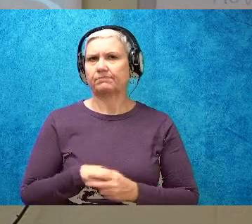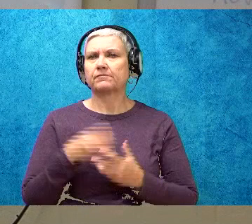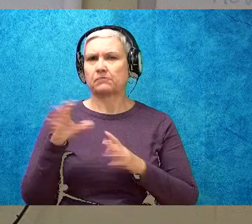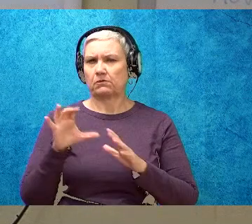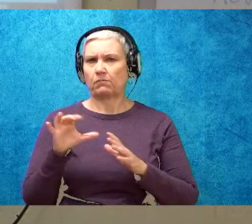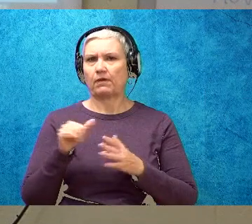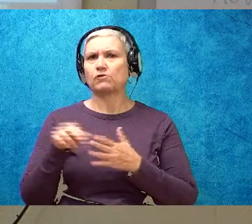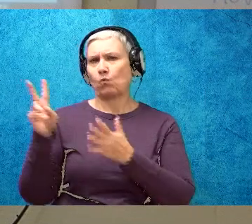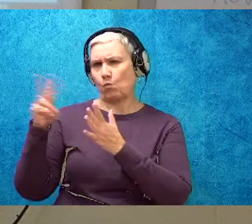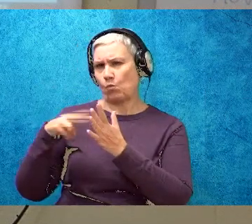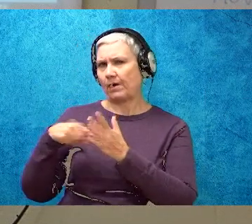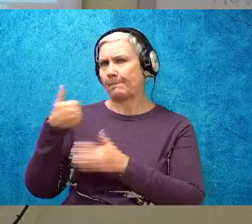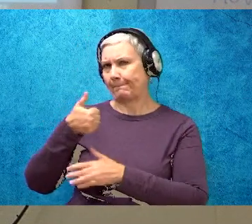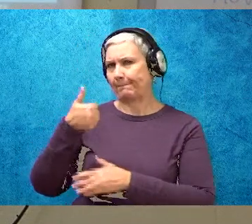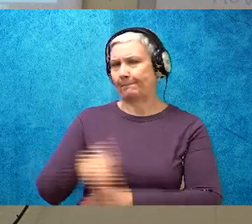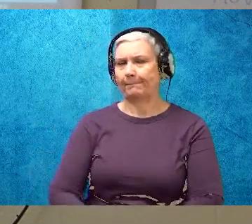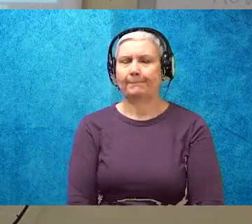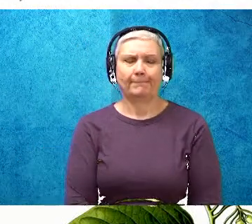this.